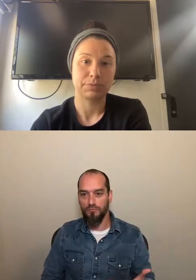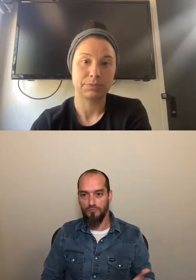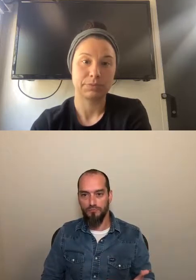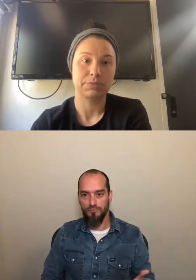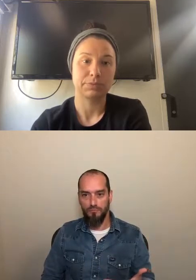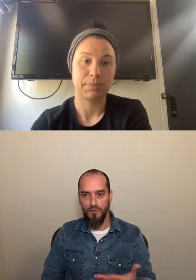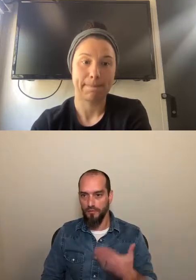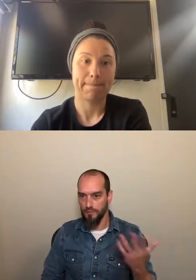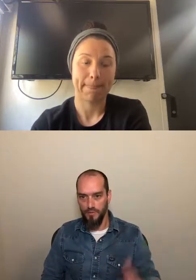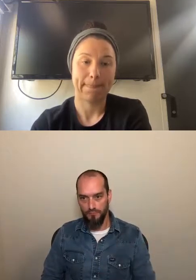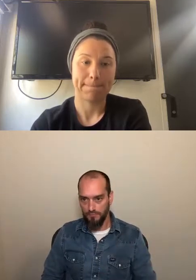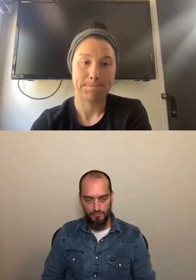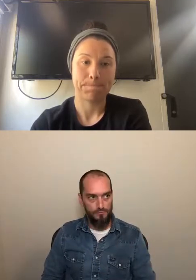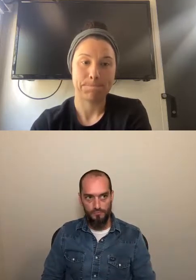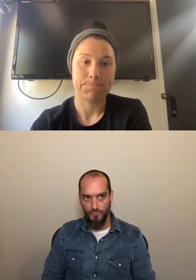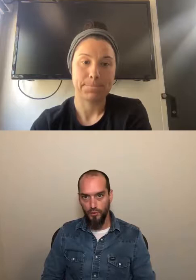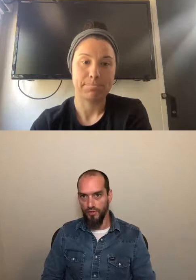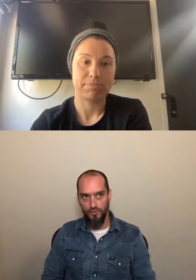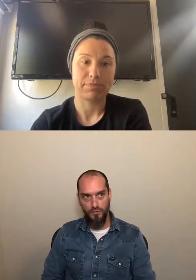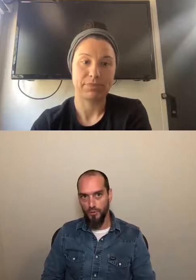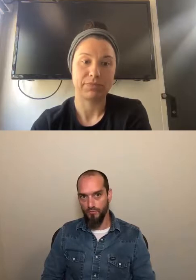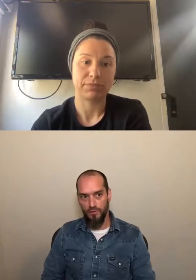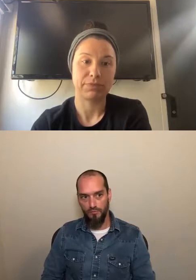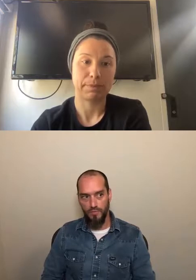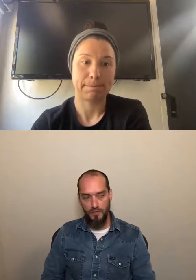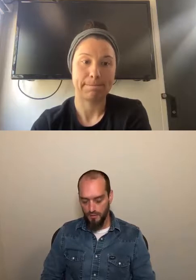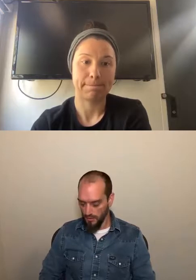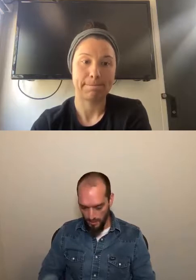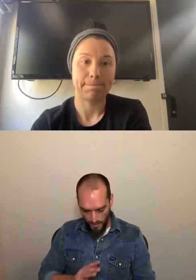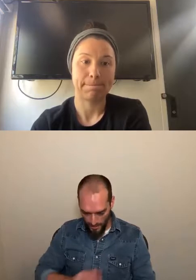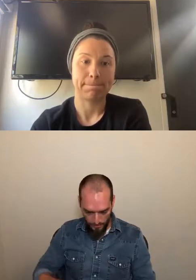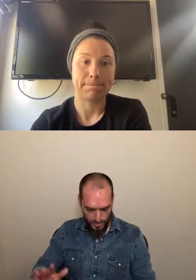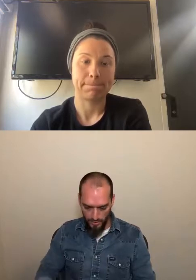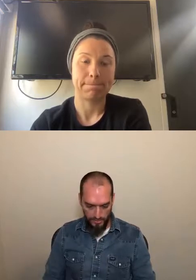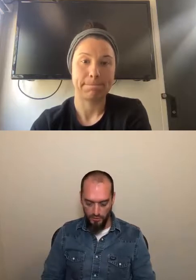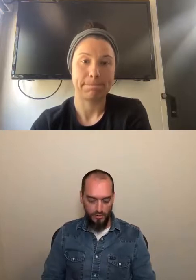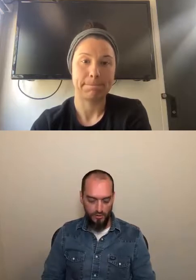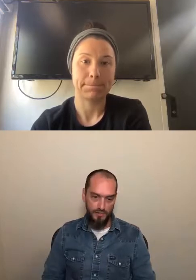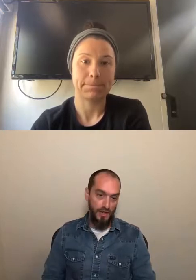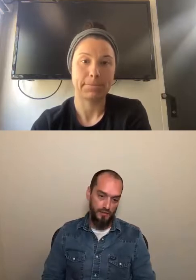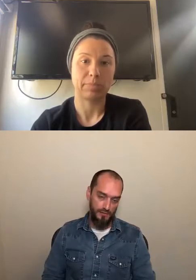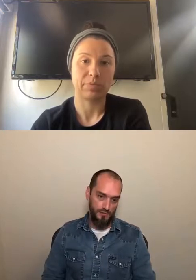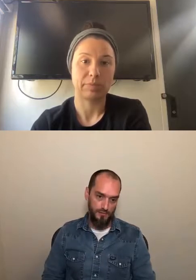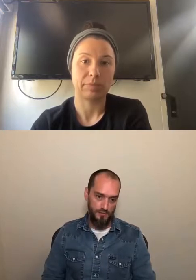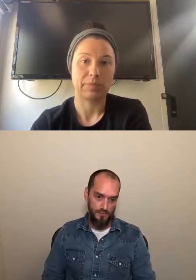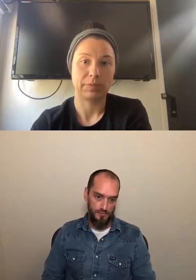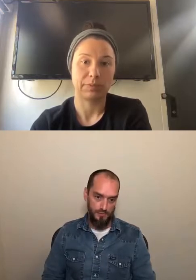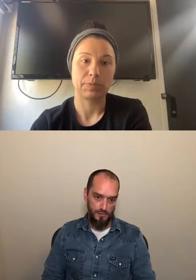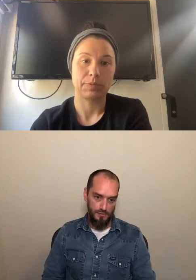home. You know, it can be a 2,500 square foot home. I'm there as long as it takes.